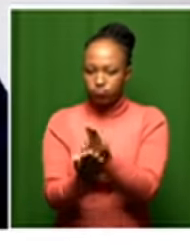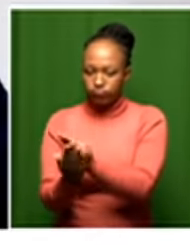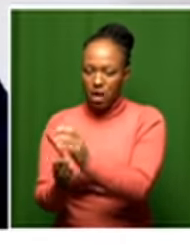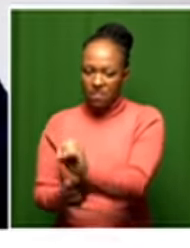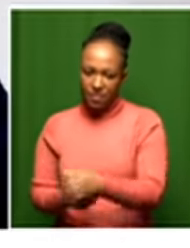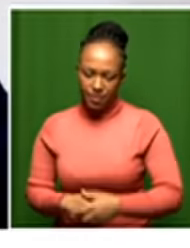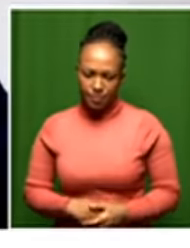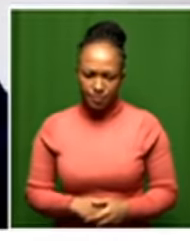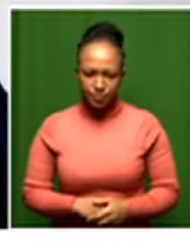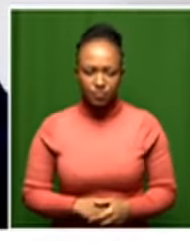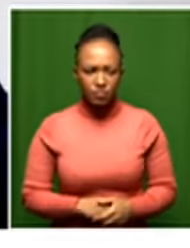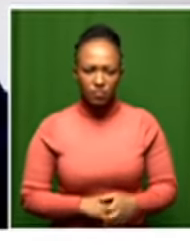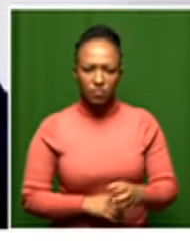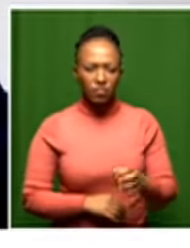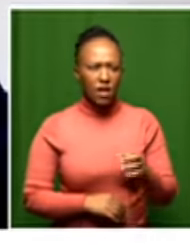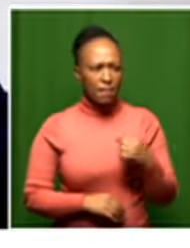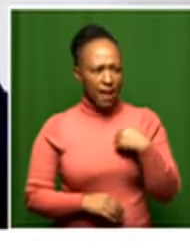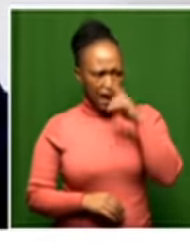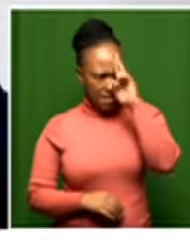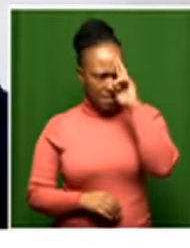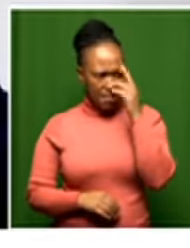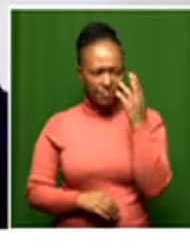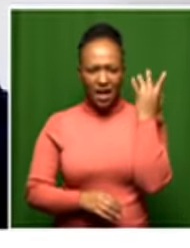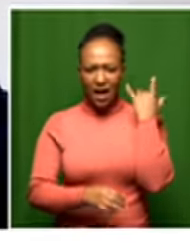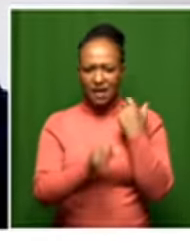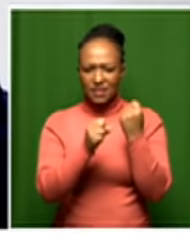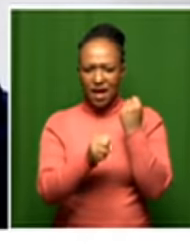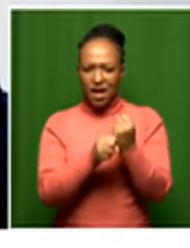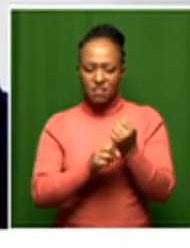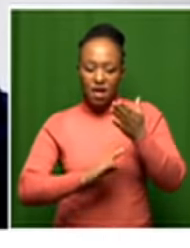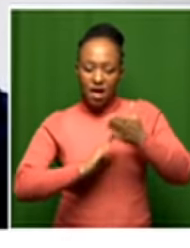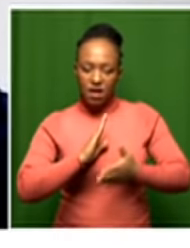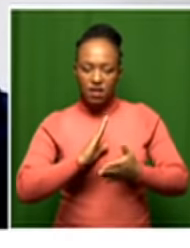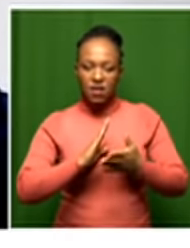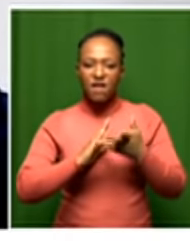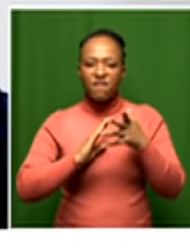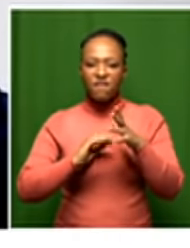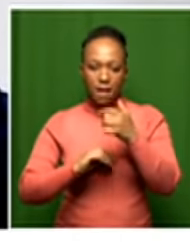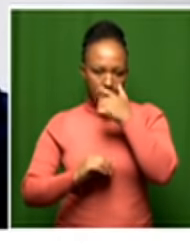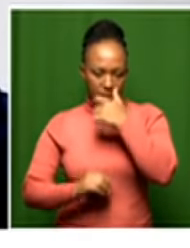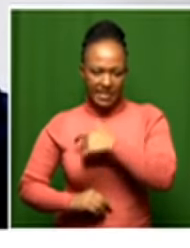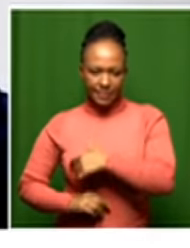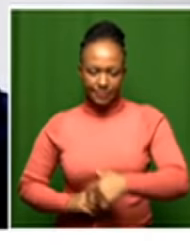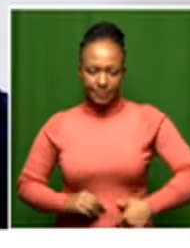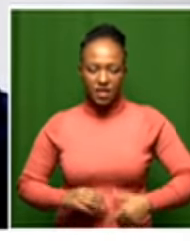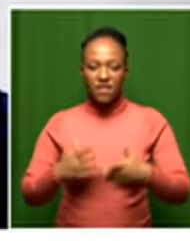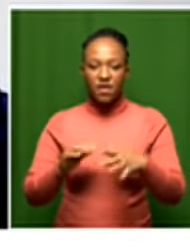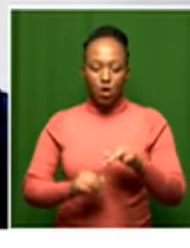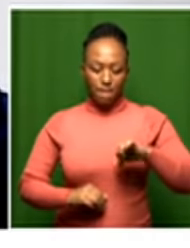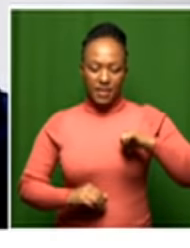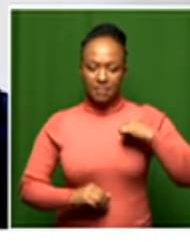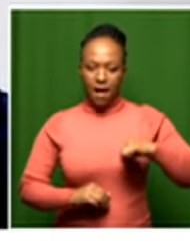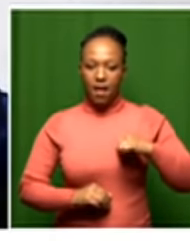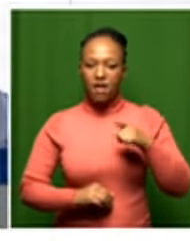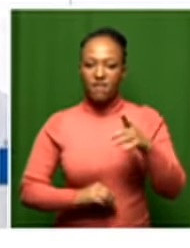end, when the end of last year, we started seeing the president institute different municipalities. We saw